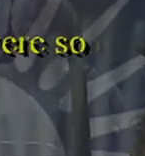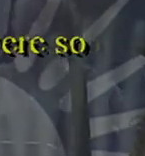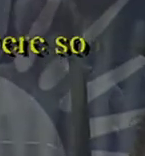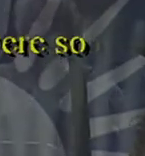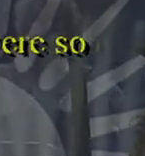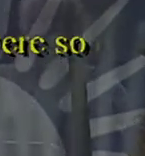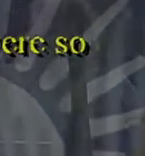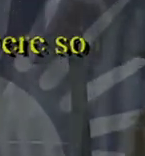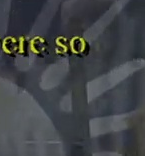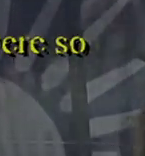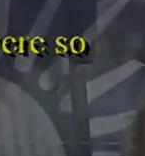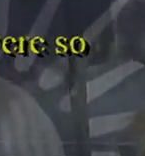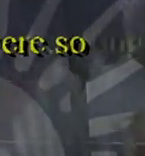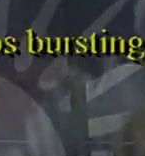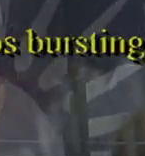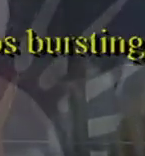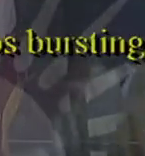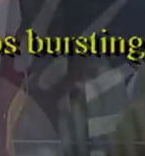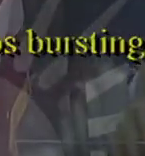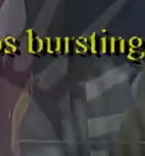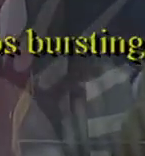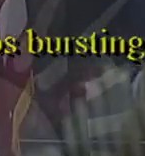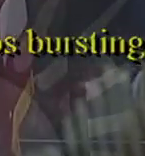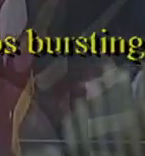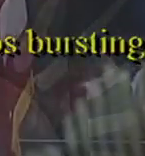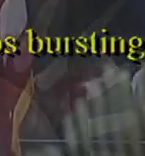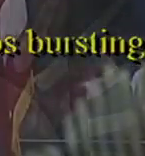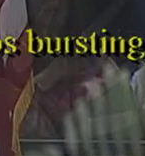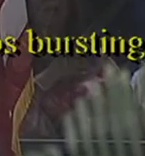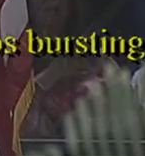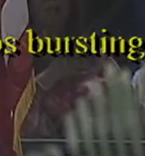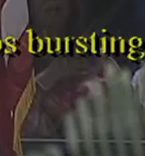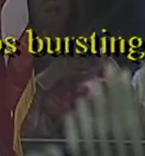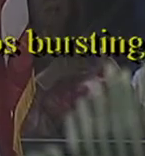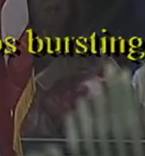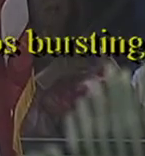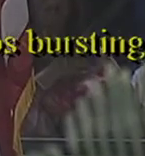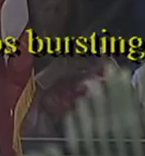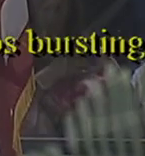gallantly streaming, and the rockets